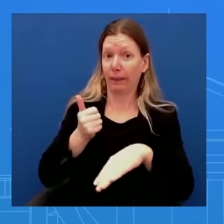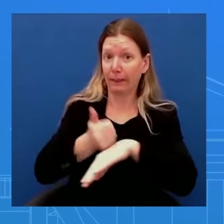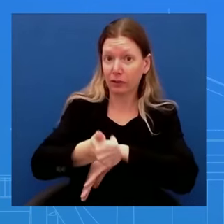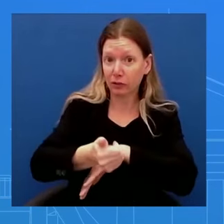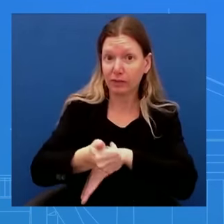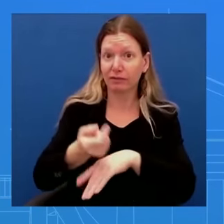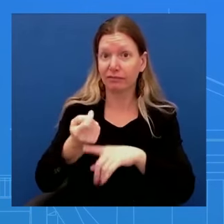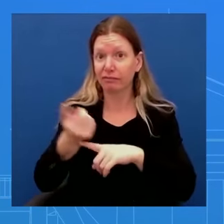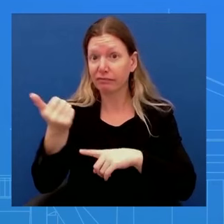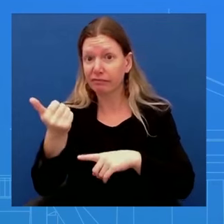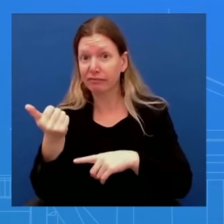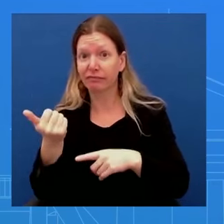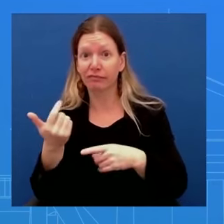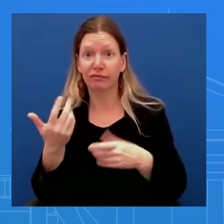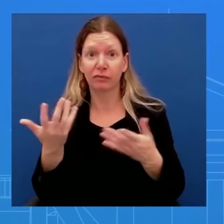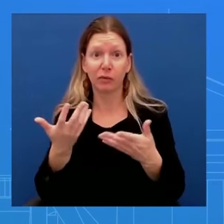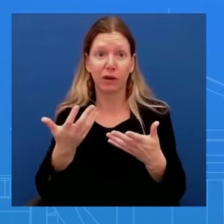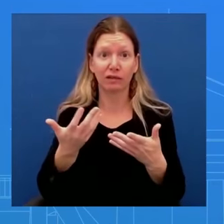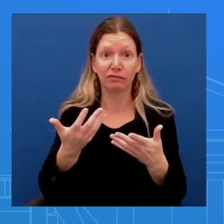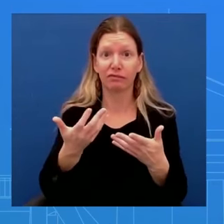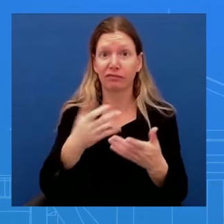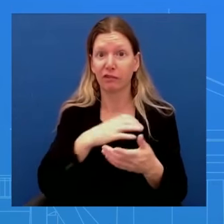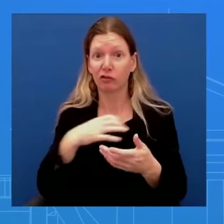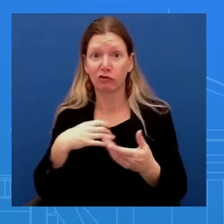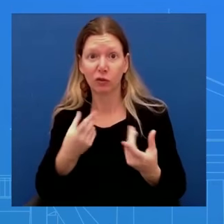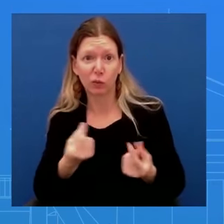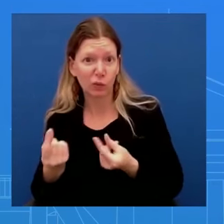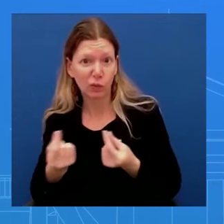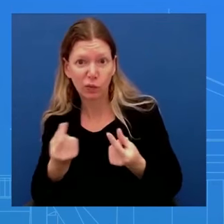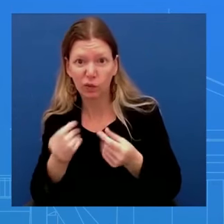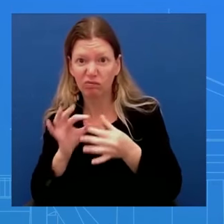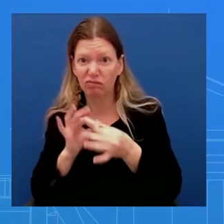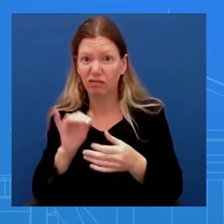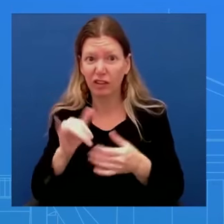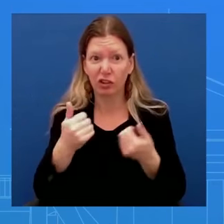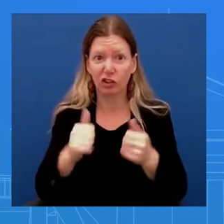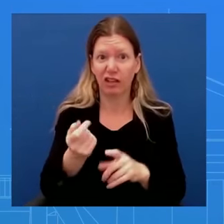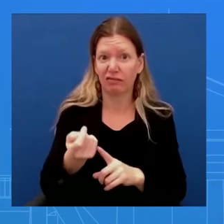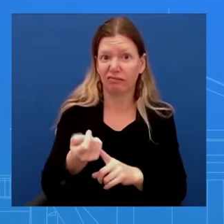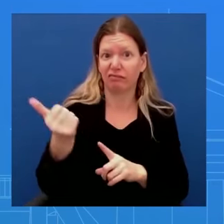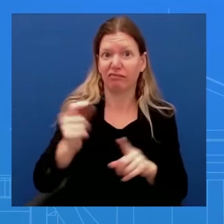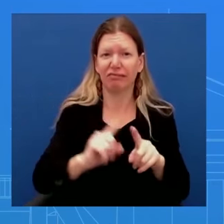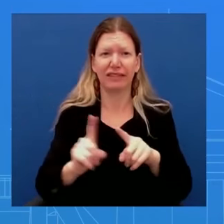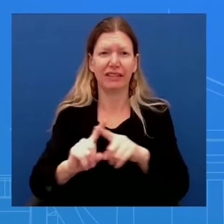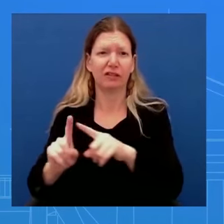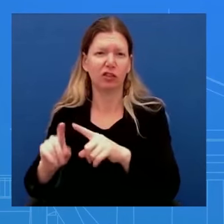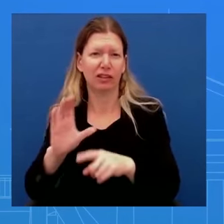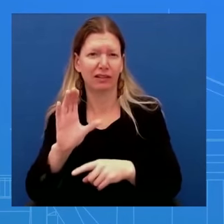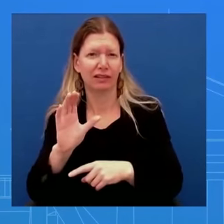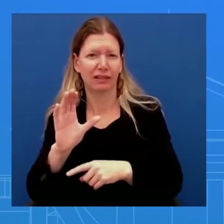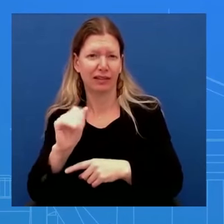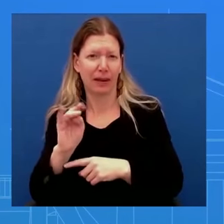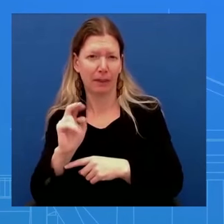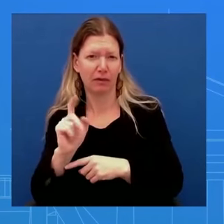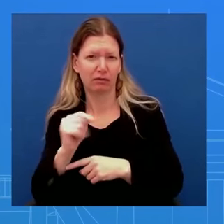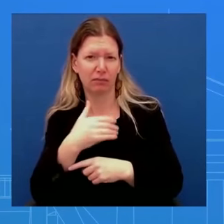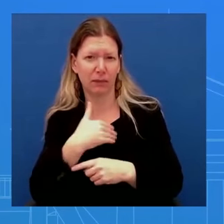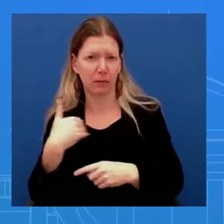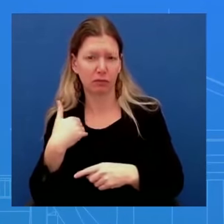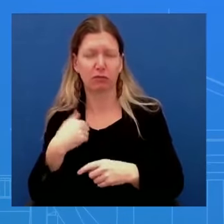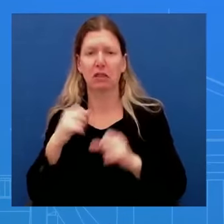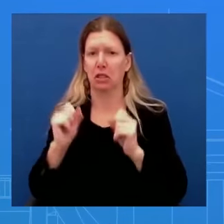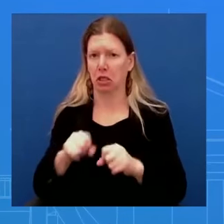is doing as they're trying to impeach multiple cabinet members, I can speak to that. But Hunter Biden is a private citizen. I'm just not going to speak to that. Well, you